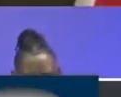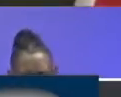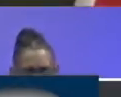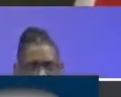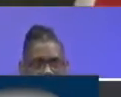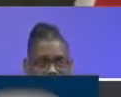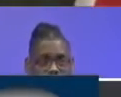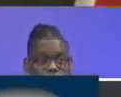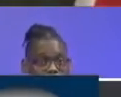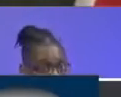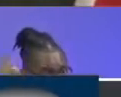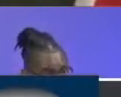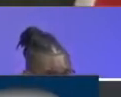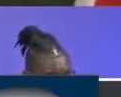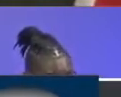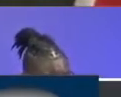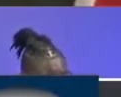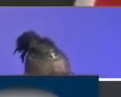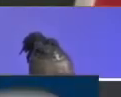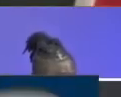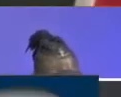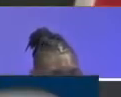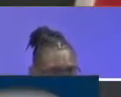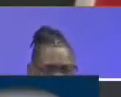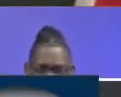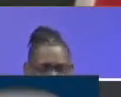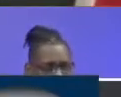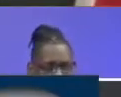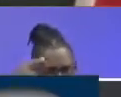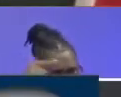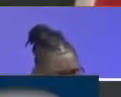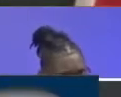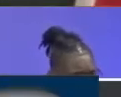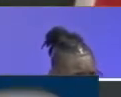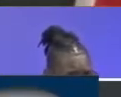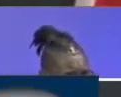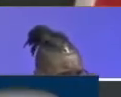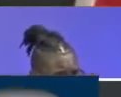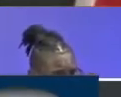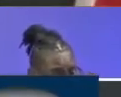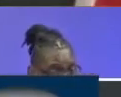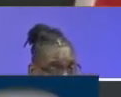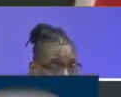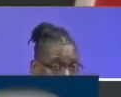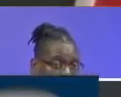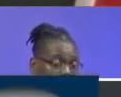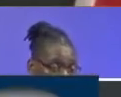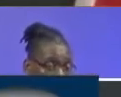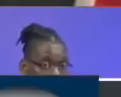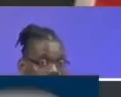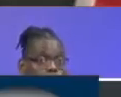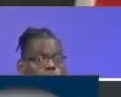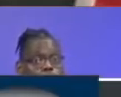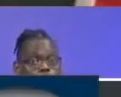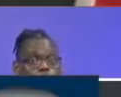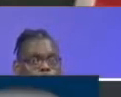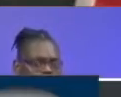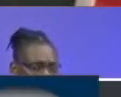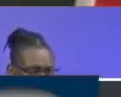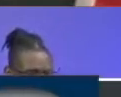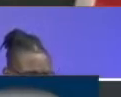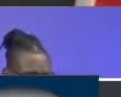it extends to everybody who falls under the government, who is on the government's payroll.